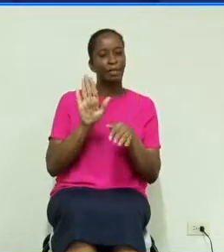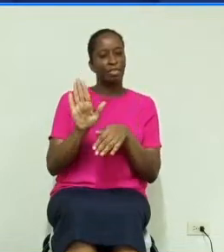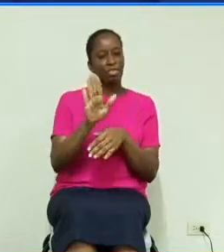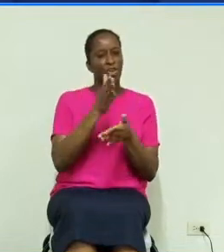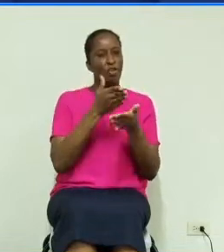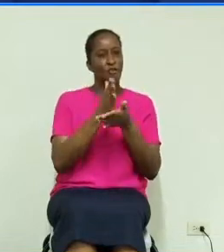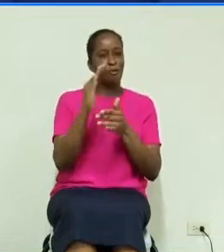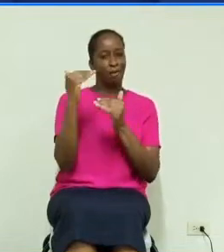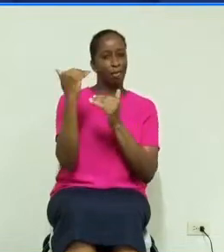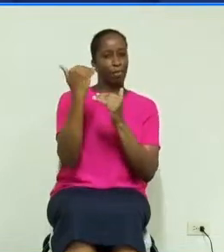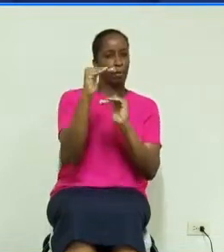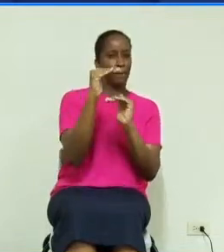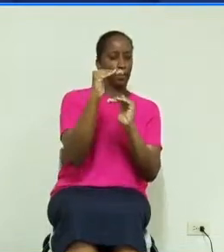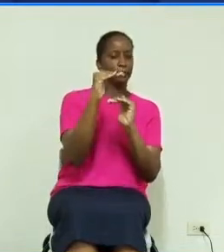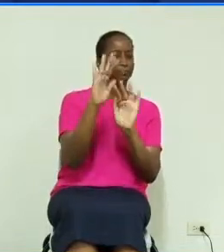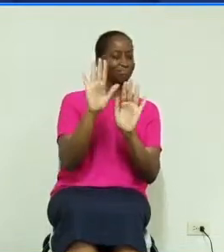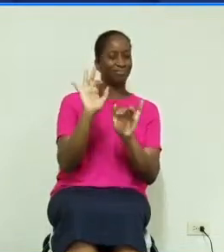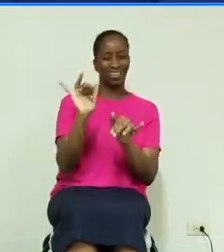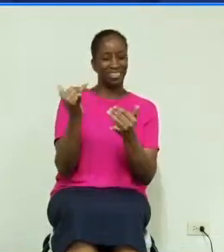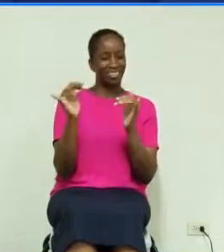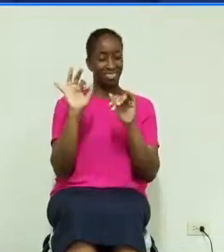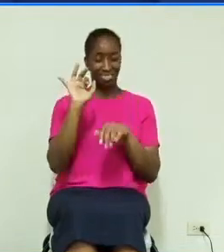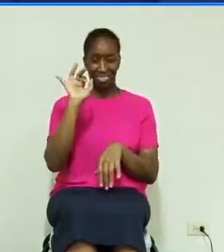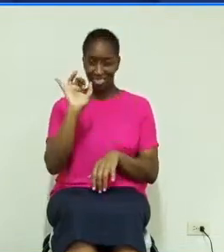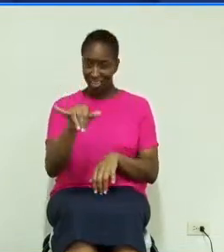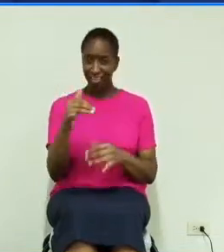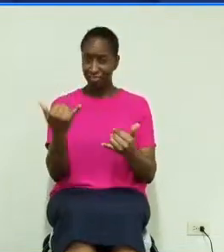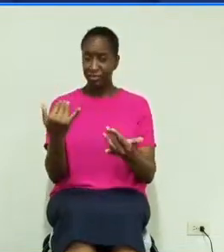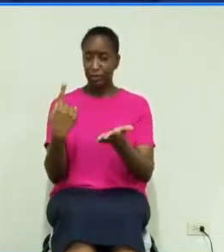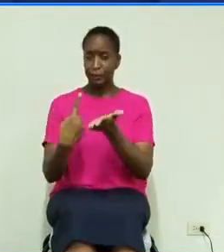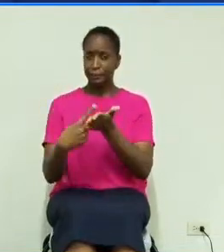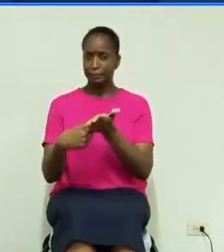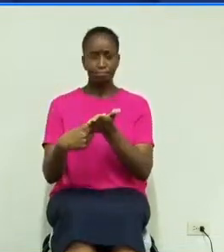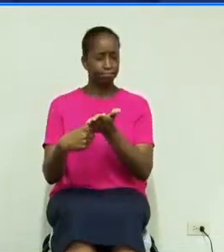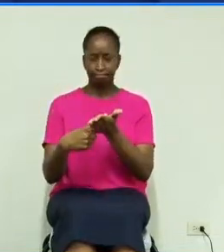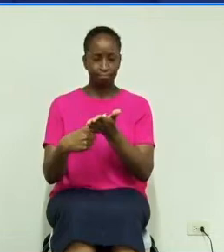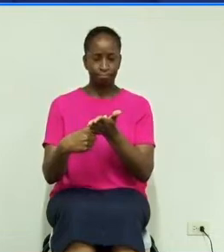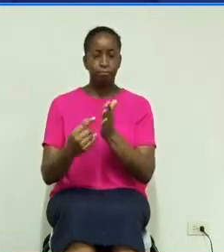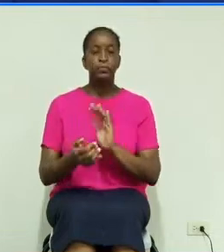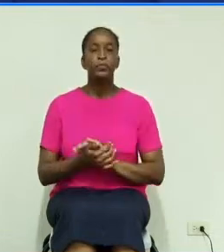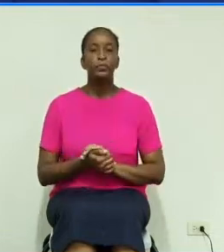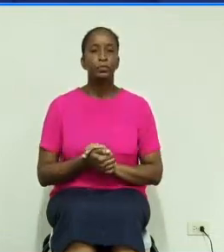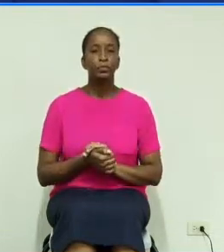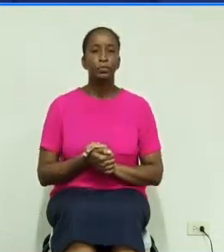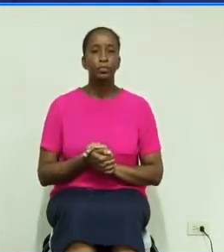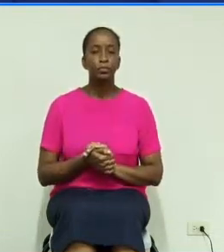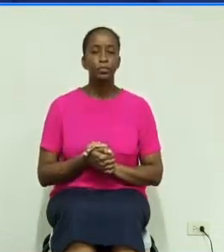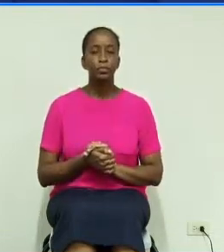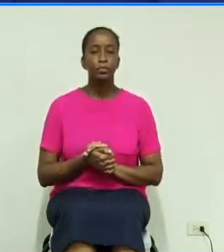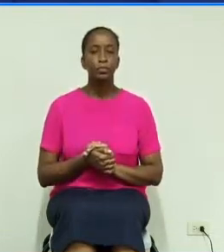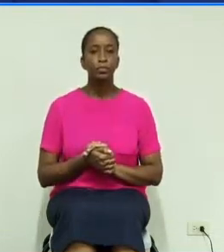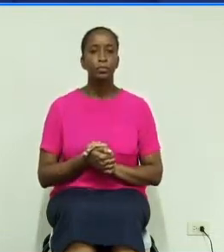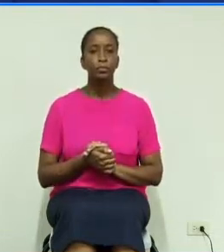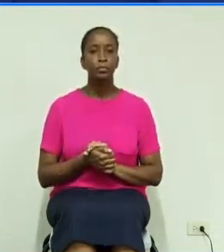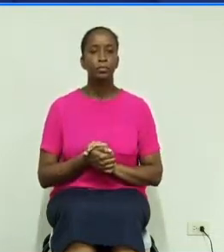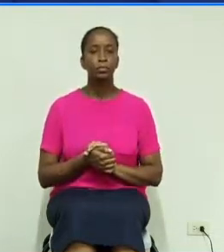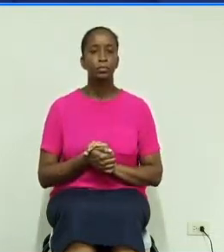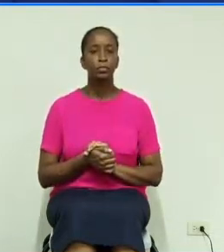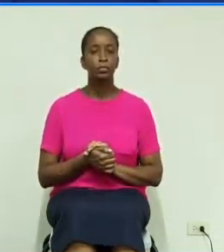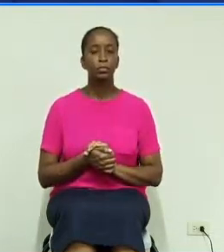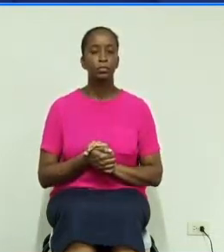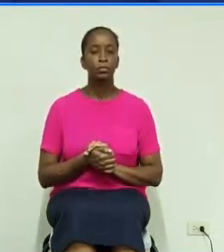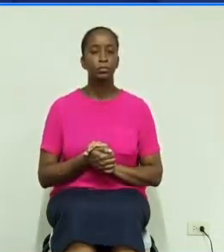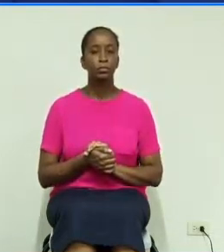interested in how we can actually strategically, if you are looking at it from that perspective, how we